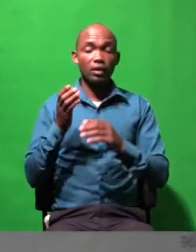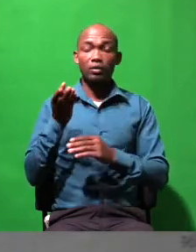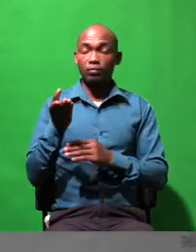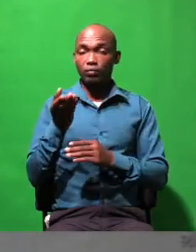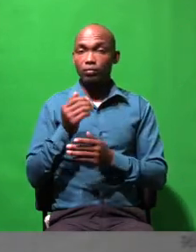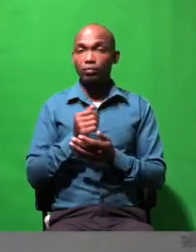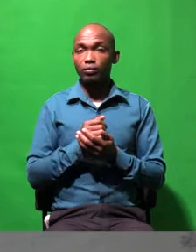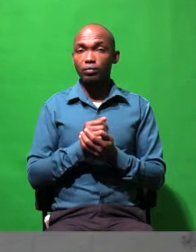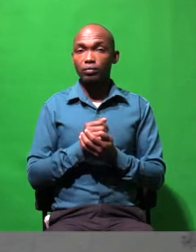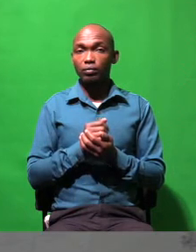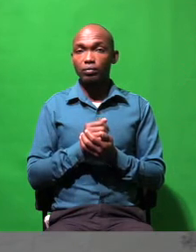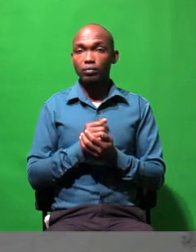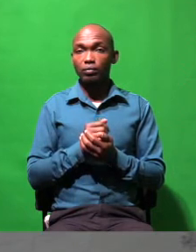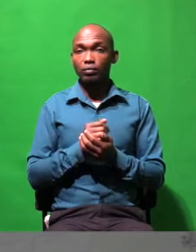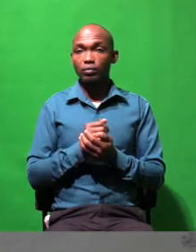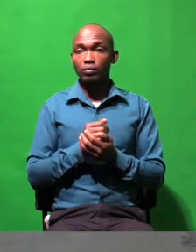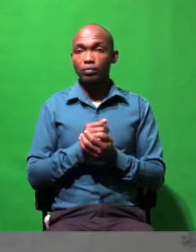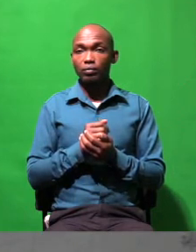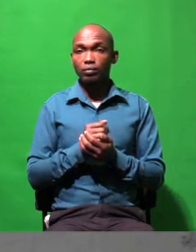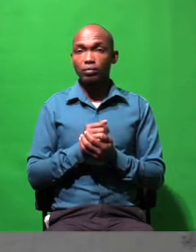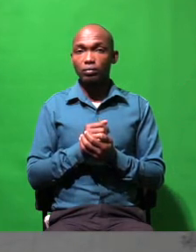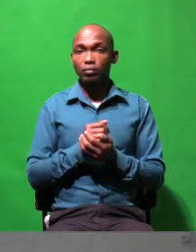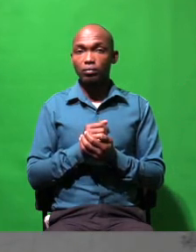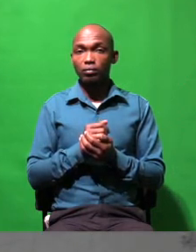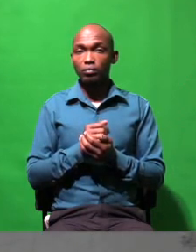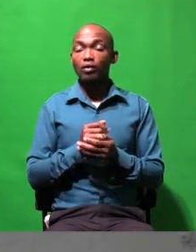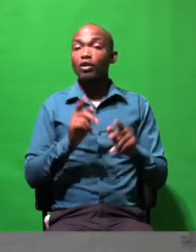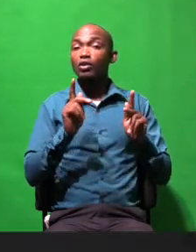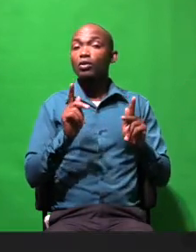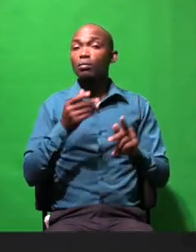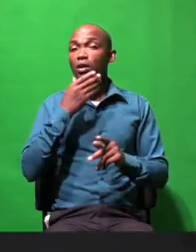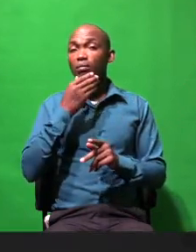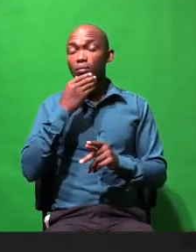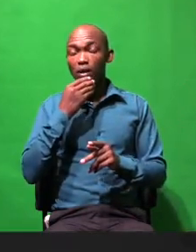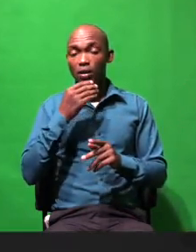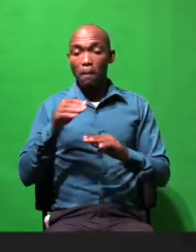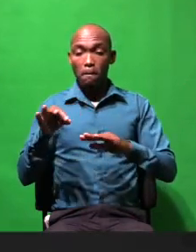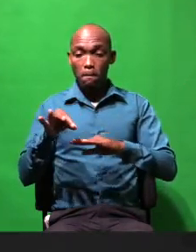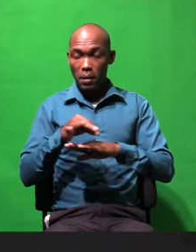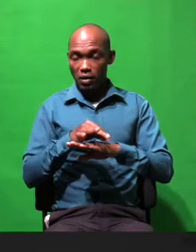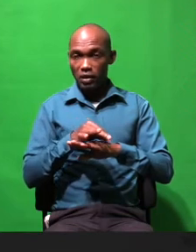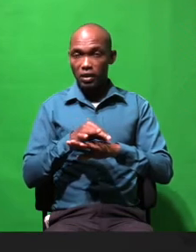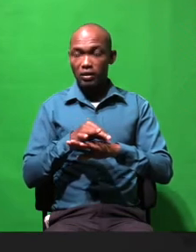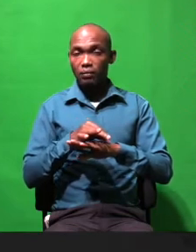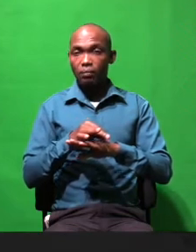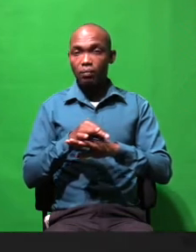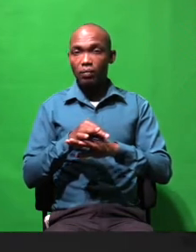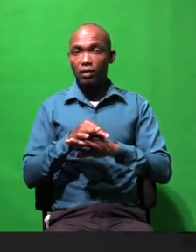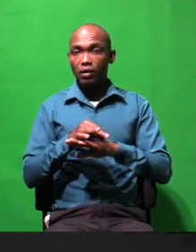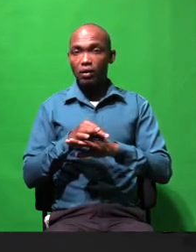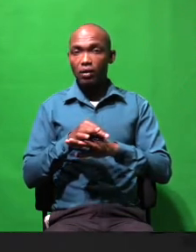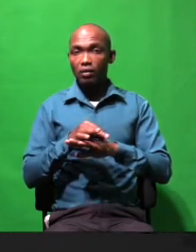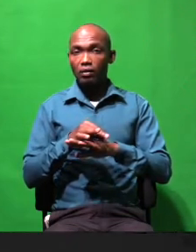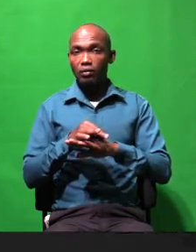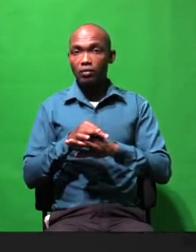the results if normal man marries a career